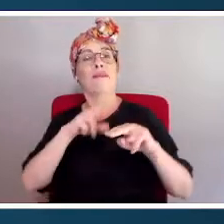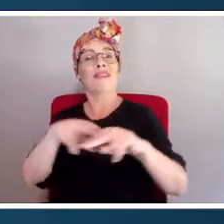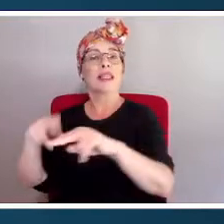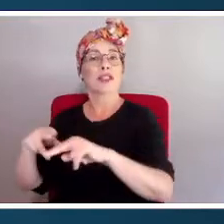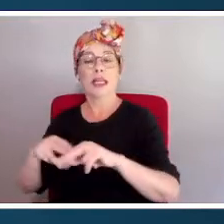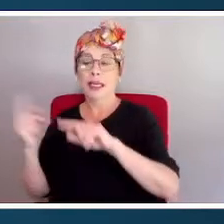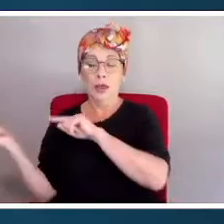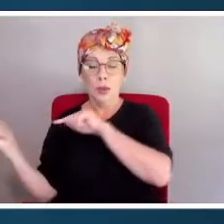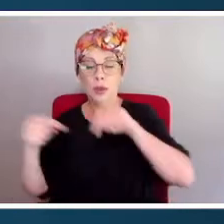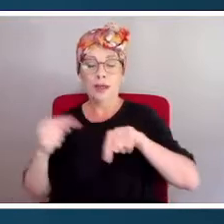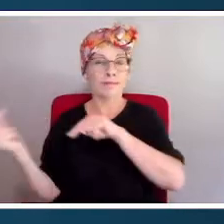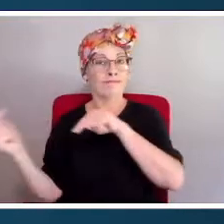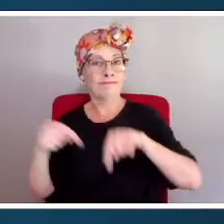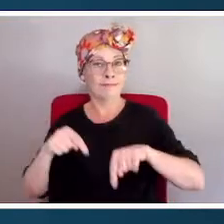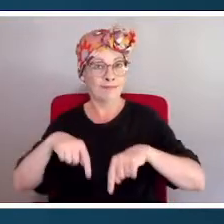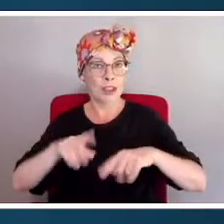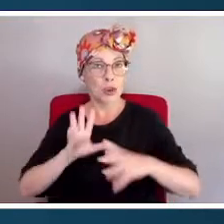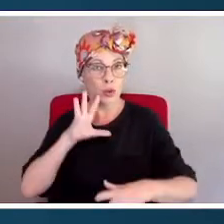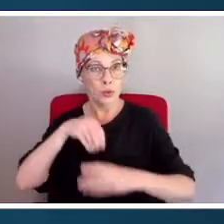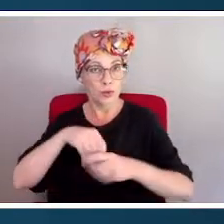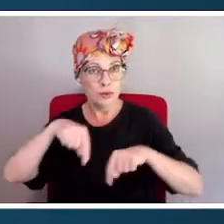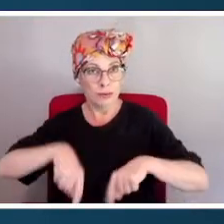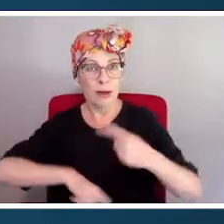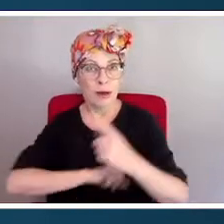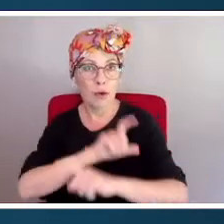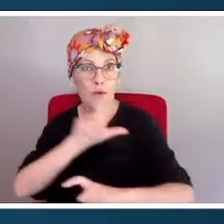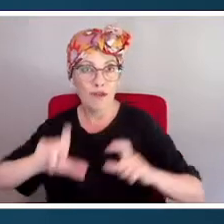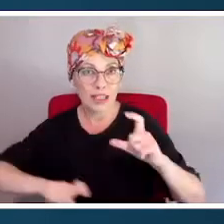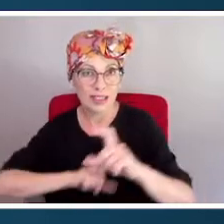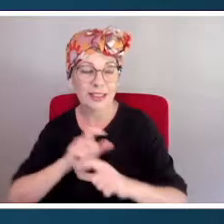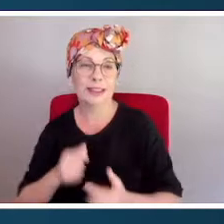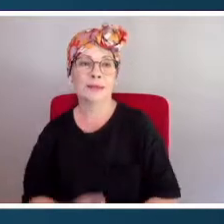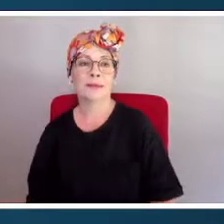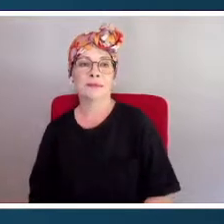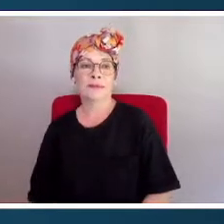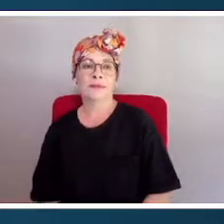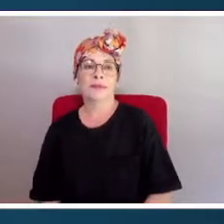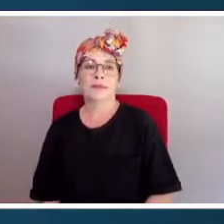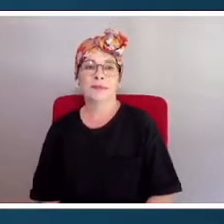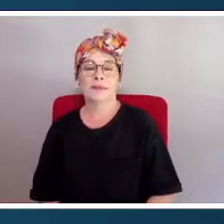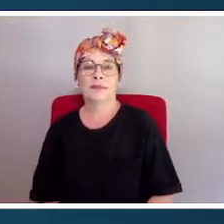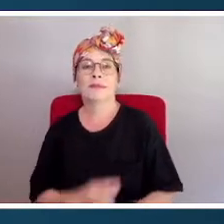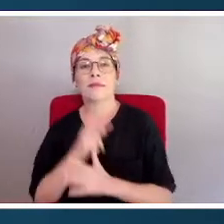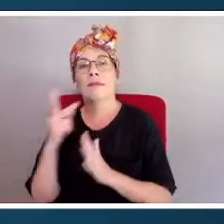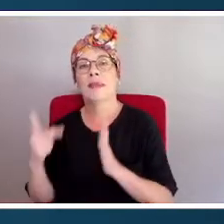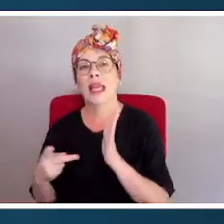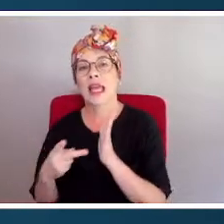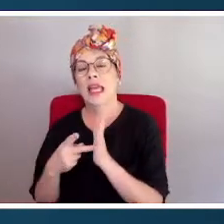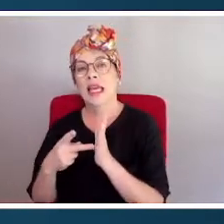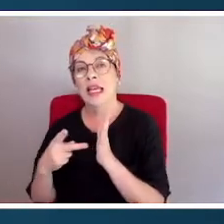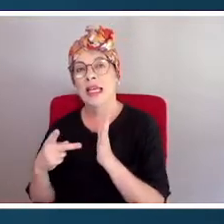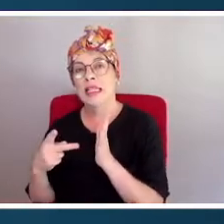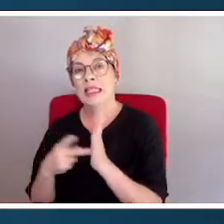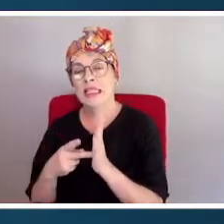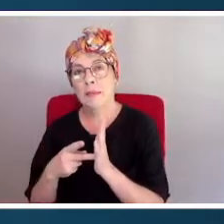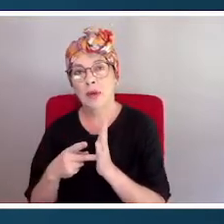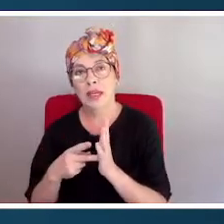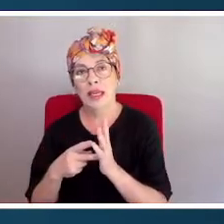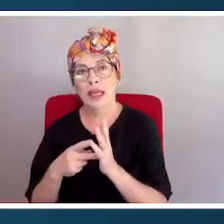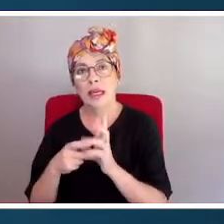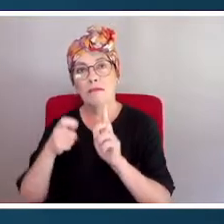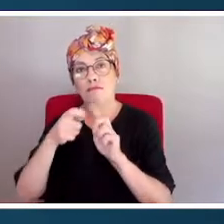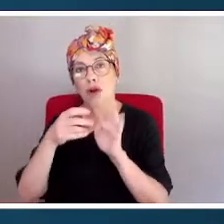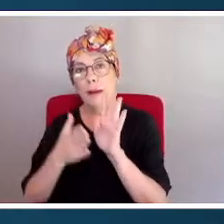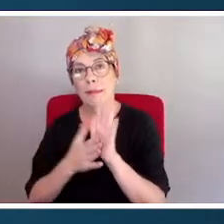lake. In addition to his current ministerial roles, Deputy Prime Minister Prasad is leader of the National